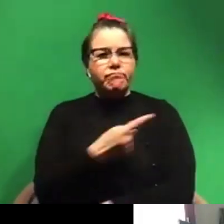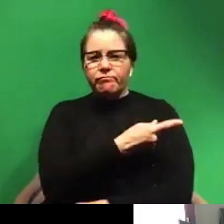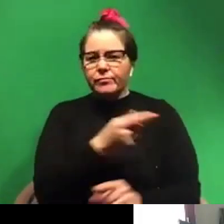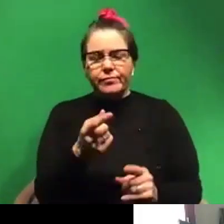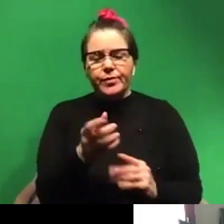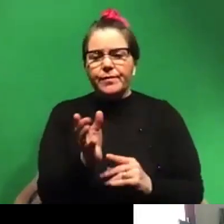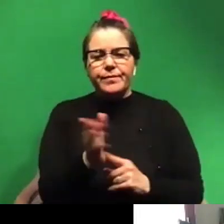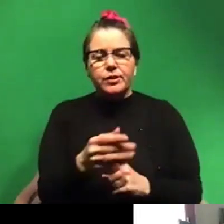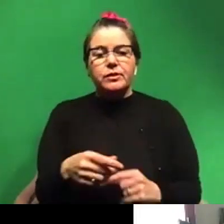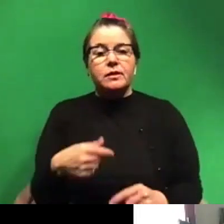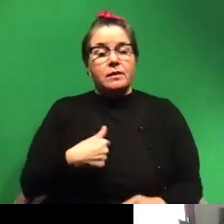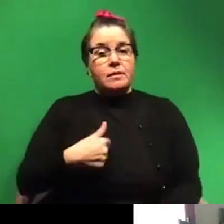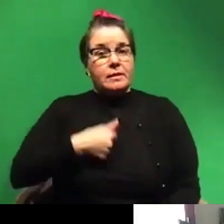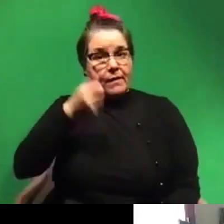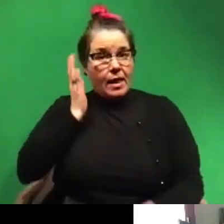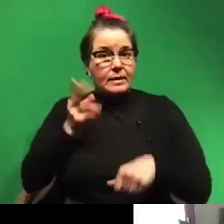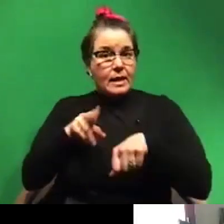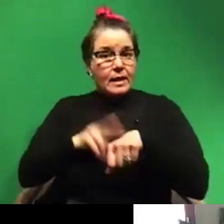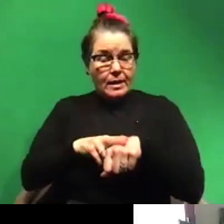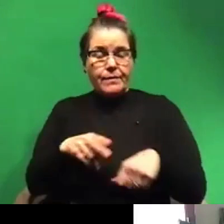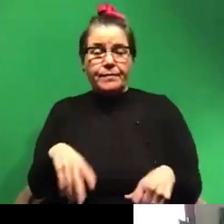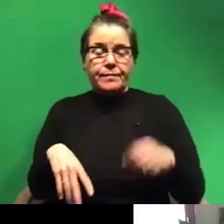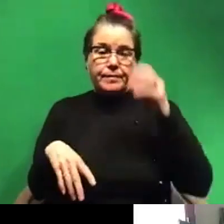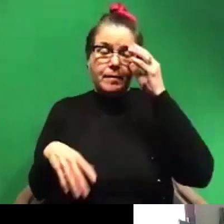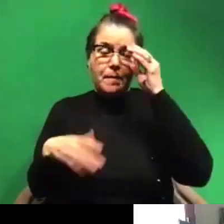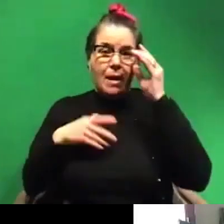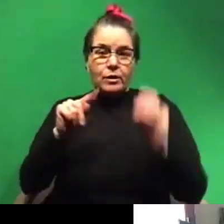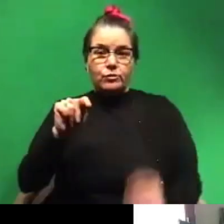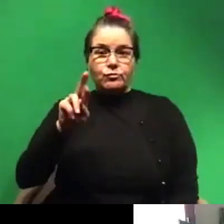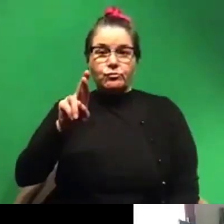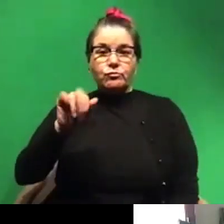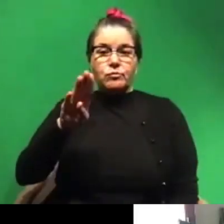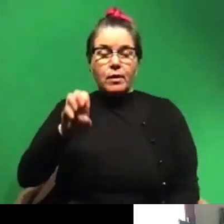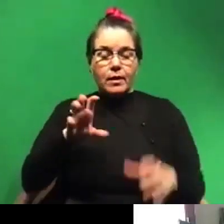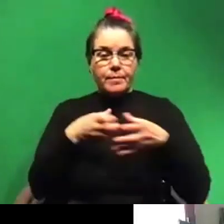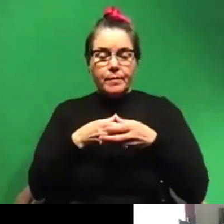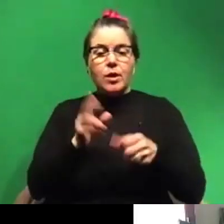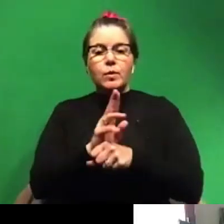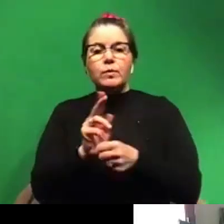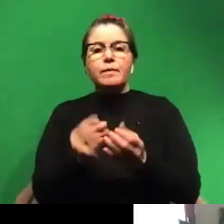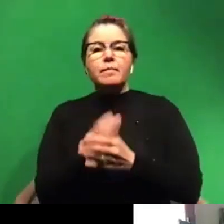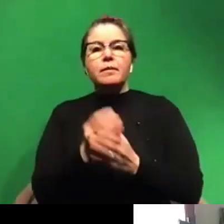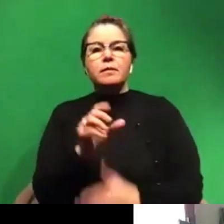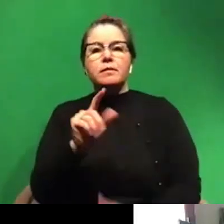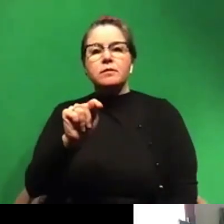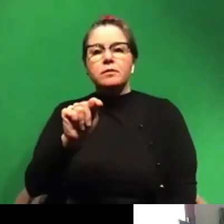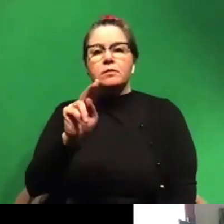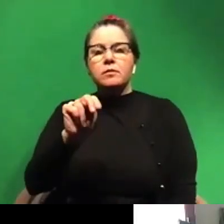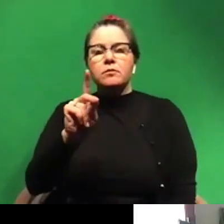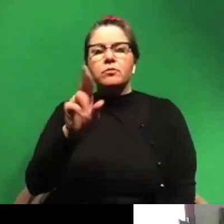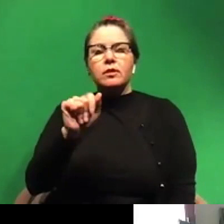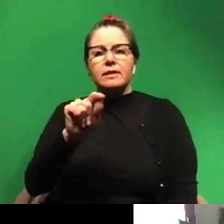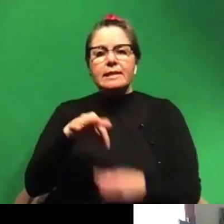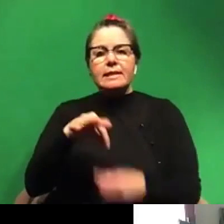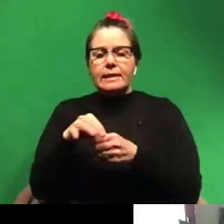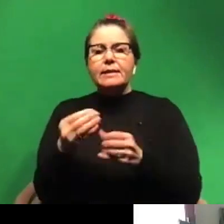I'm Alaska Native, I'm Inupiaq, and in our tribe, we use this plant called tundra tea. And it's this plant that